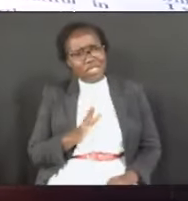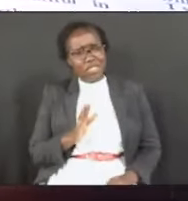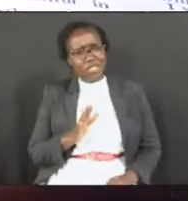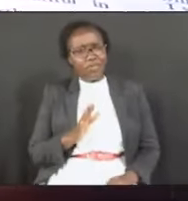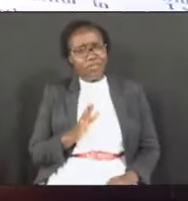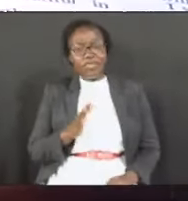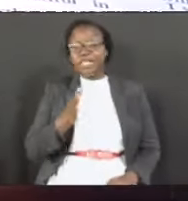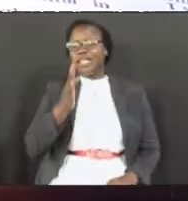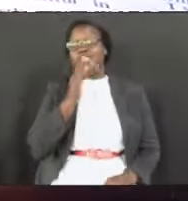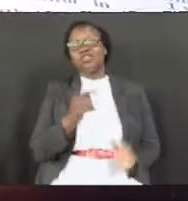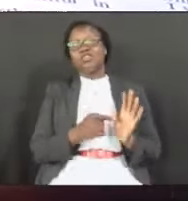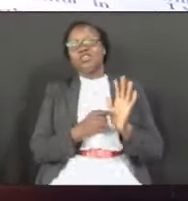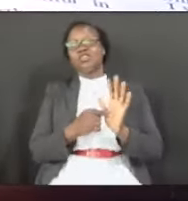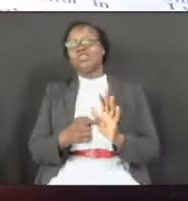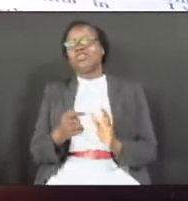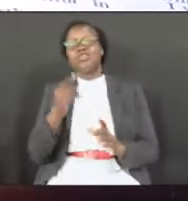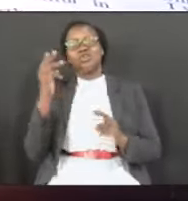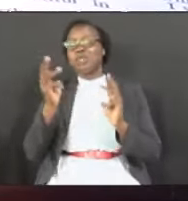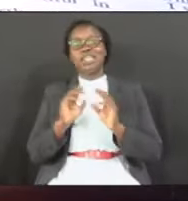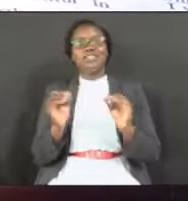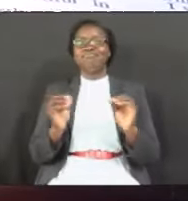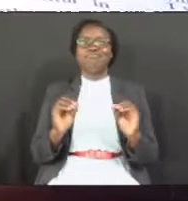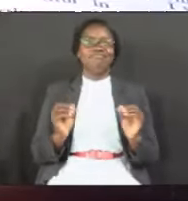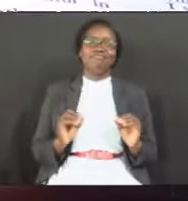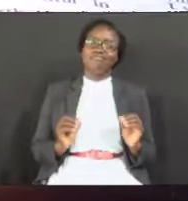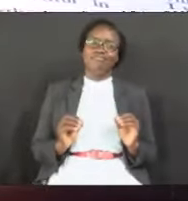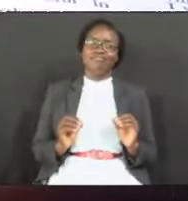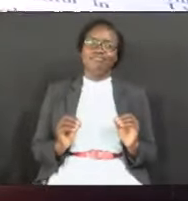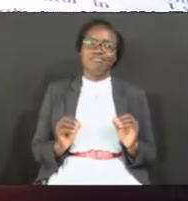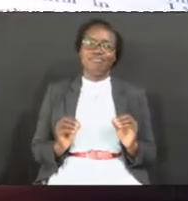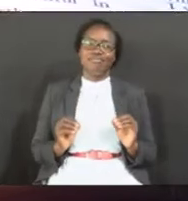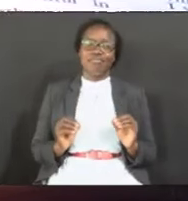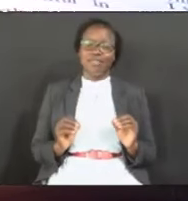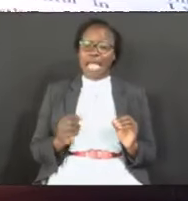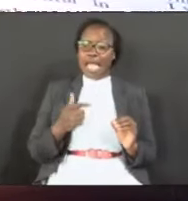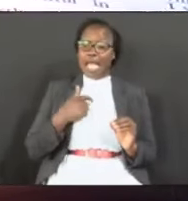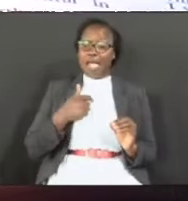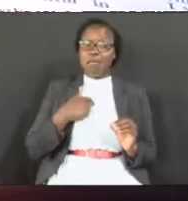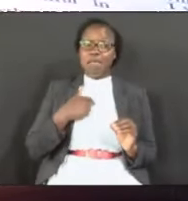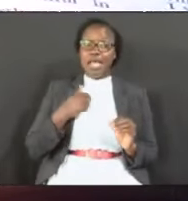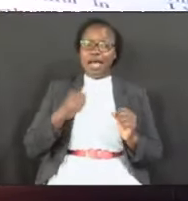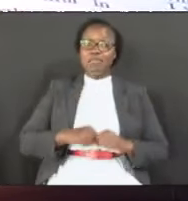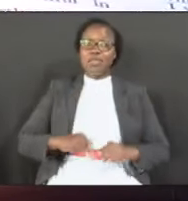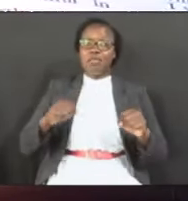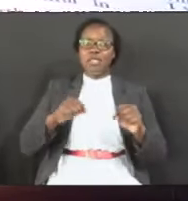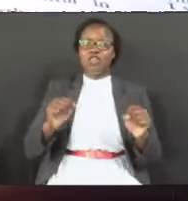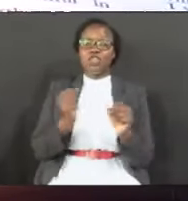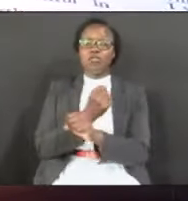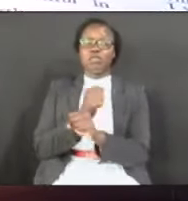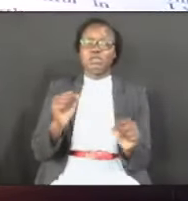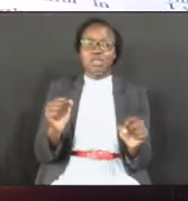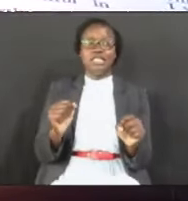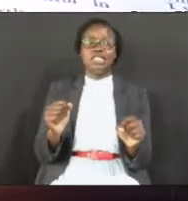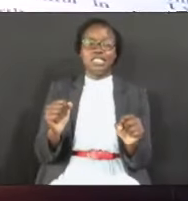And go on to your Sarah. Don't you be worrying, Sarah. I have a master of